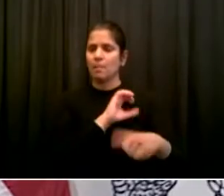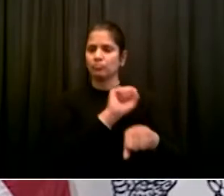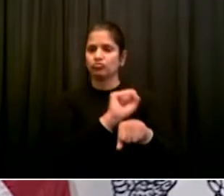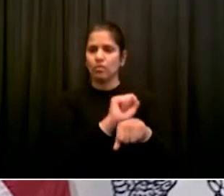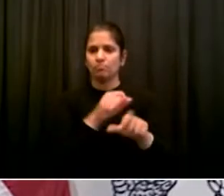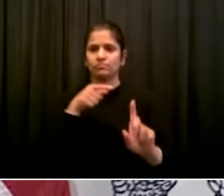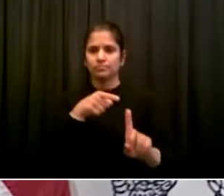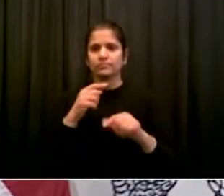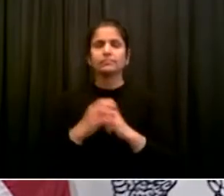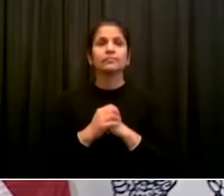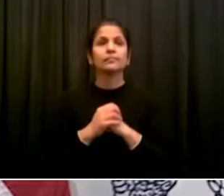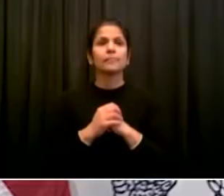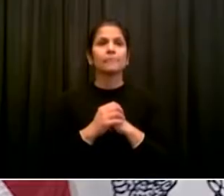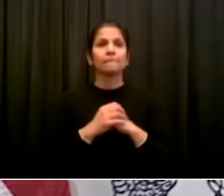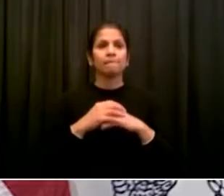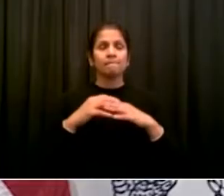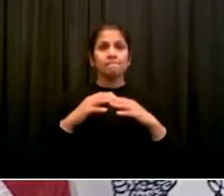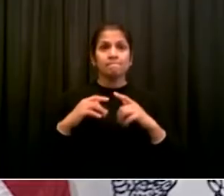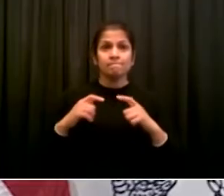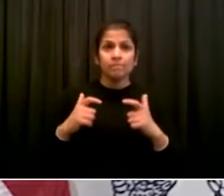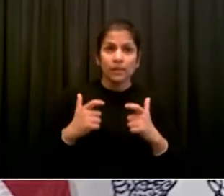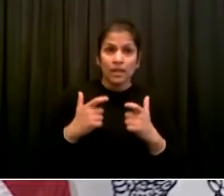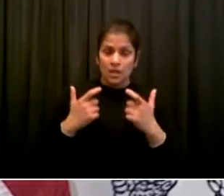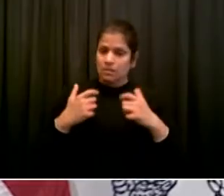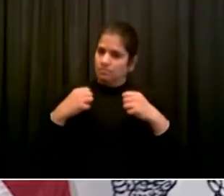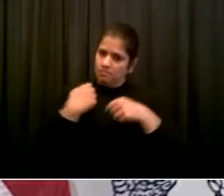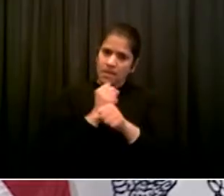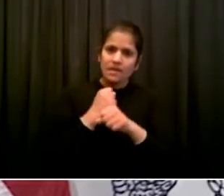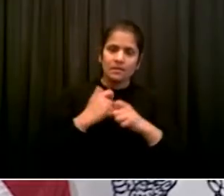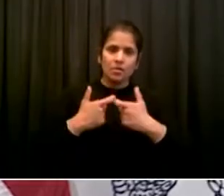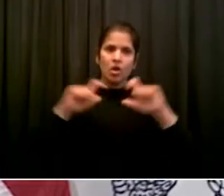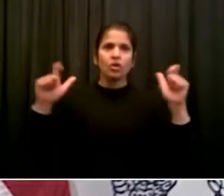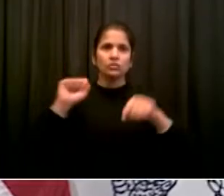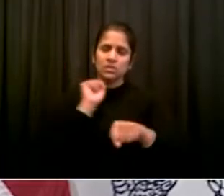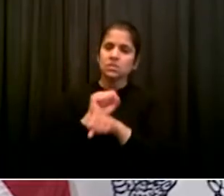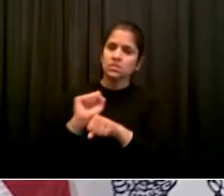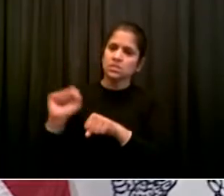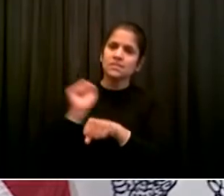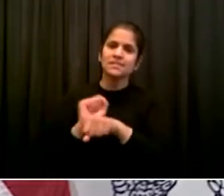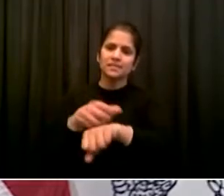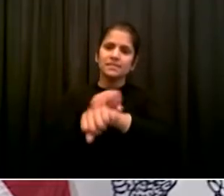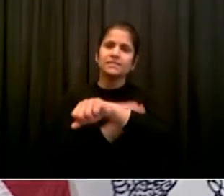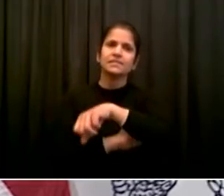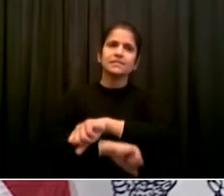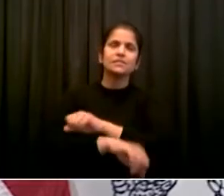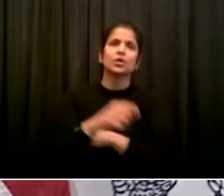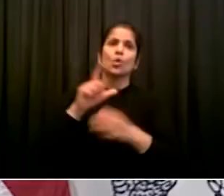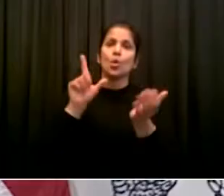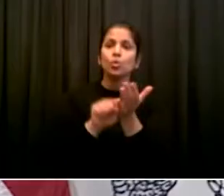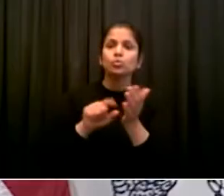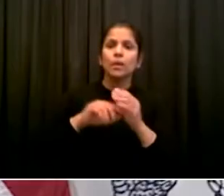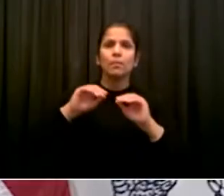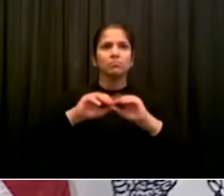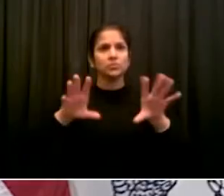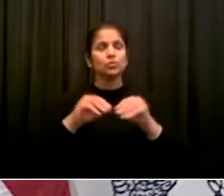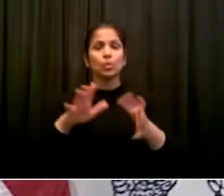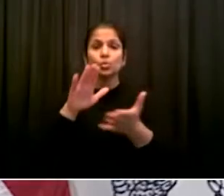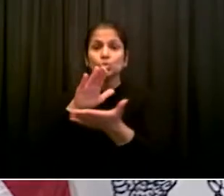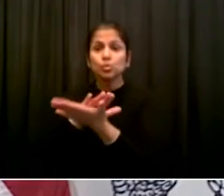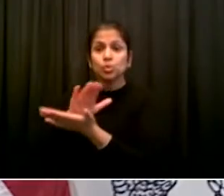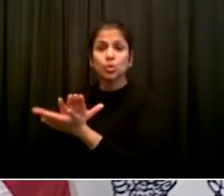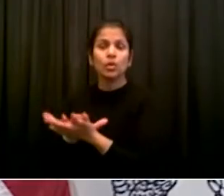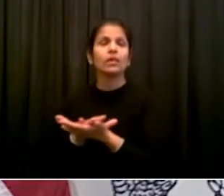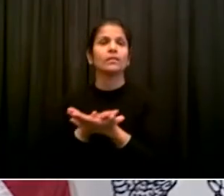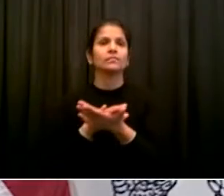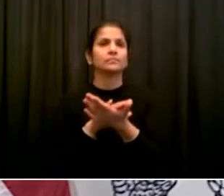effort, an intense effort, working with our new schools chancellor, Misha Ross Porter, and our task